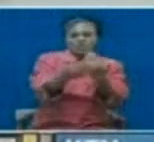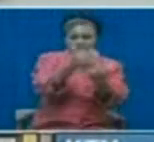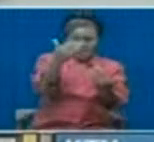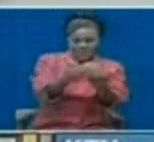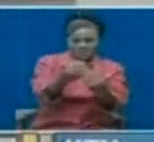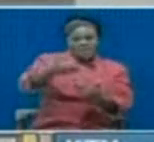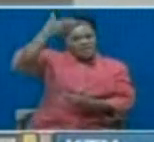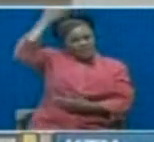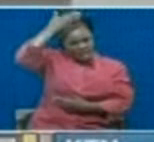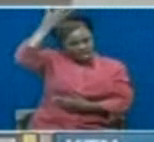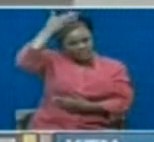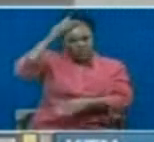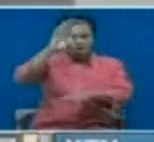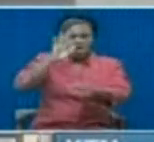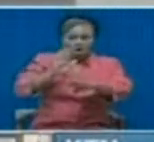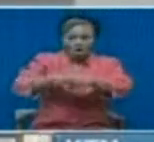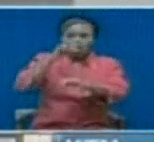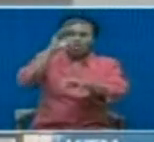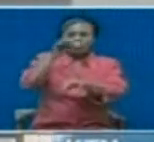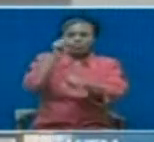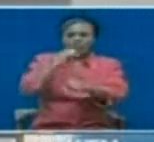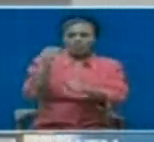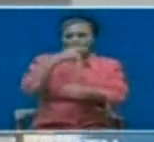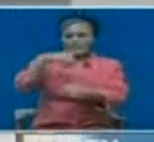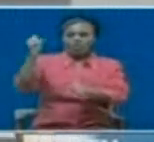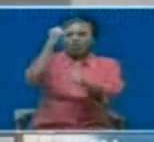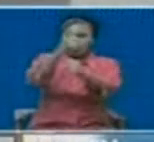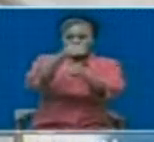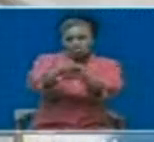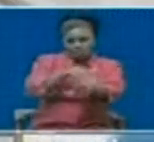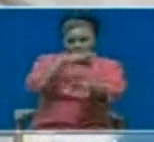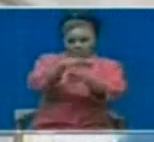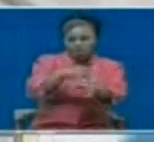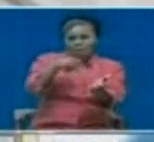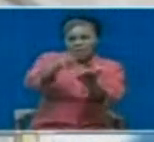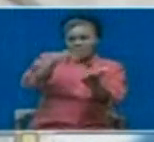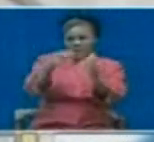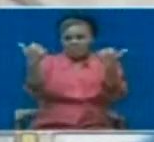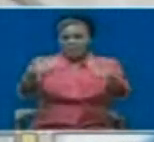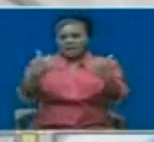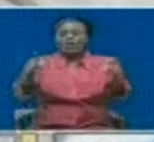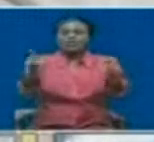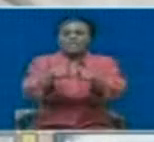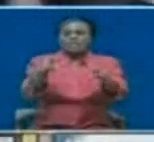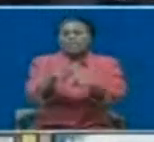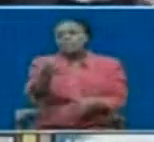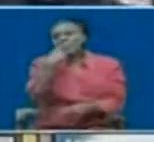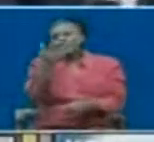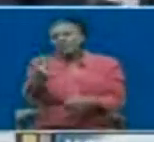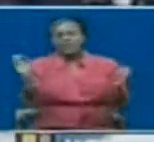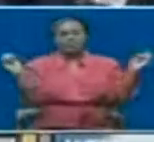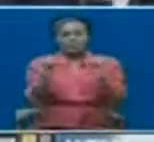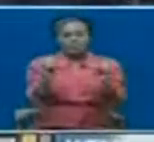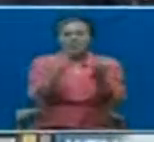The nurses were on a ghost loop, protesting the delay of their salaries and the lack of adequate equipment and medication.